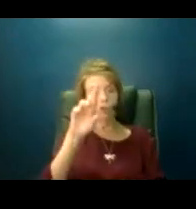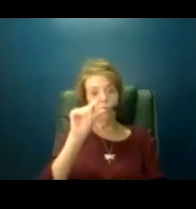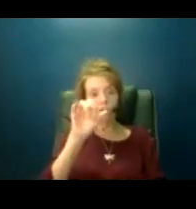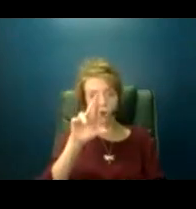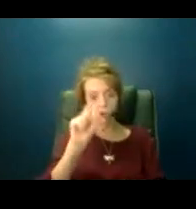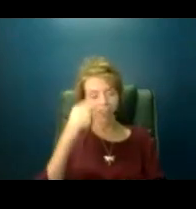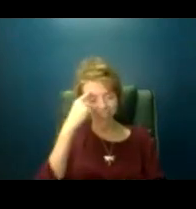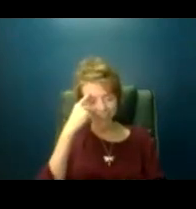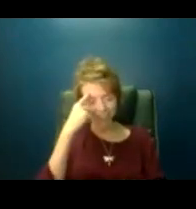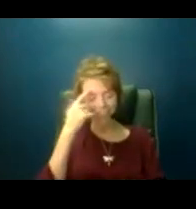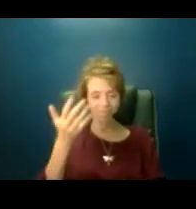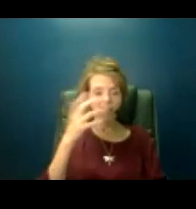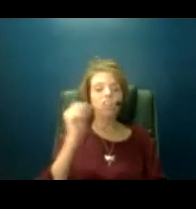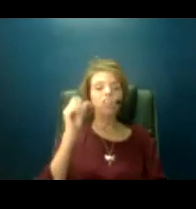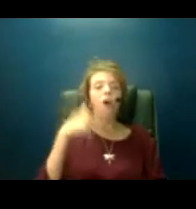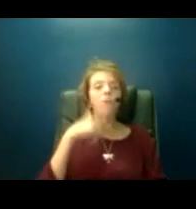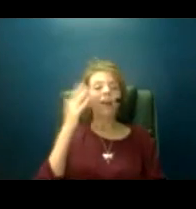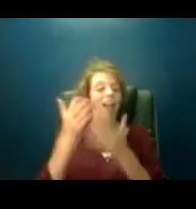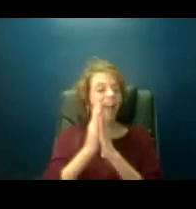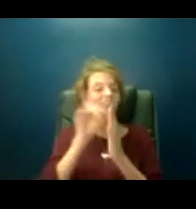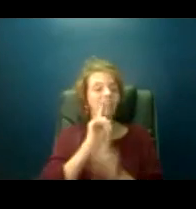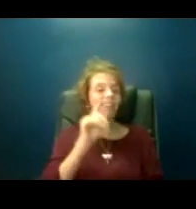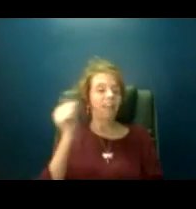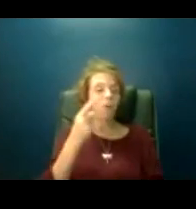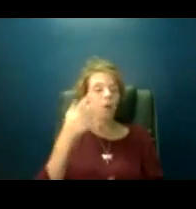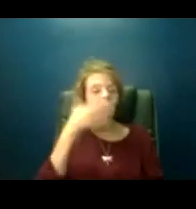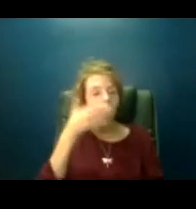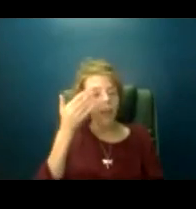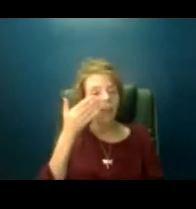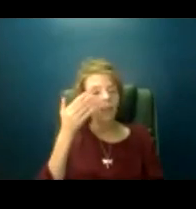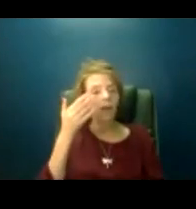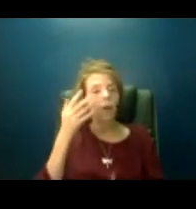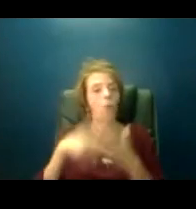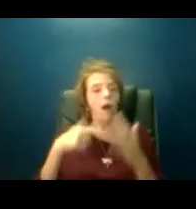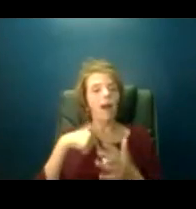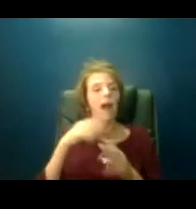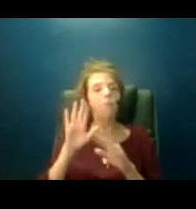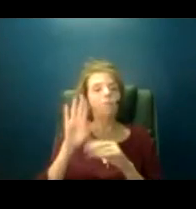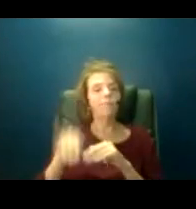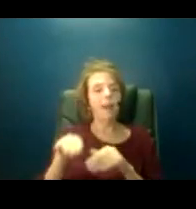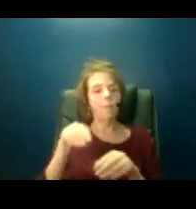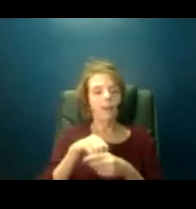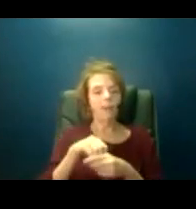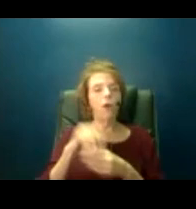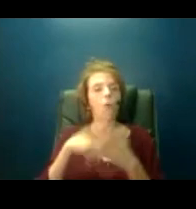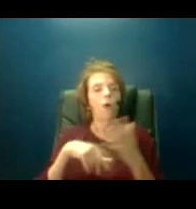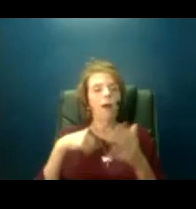So I'm going to ask, is everybody smelling what I'm stepping in as far as what I'm sharing right now?